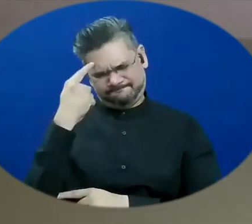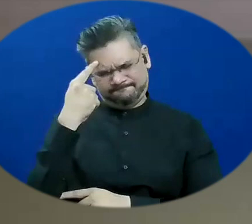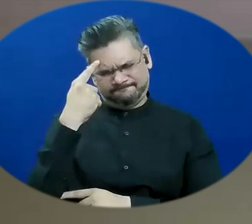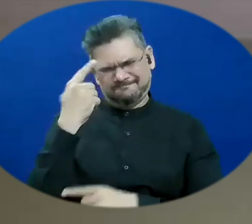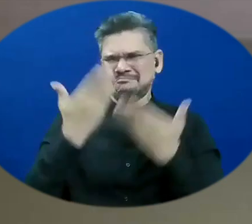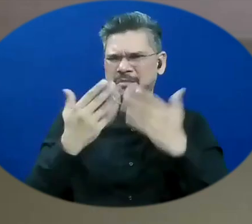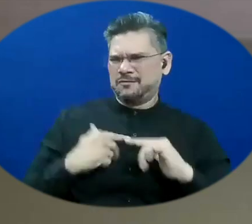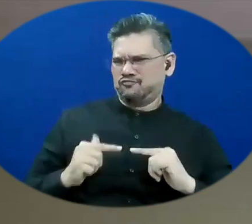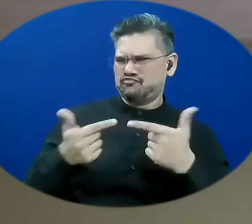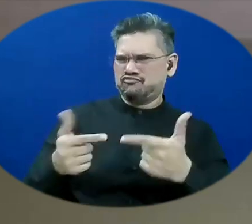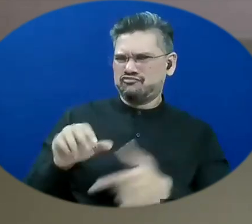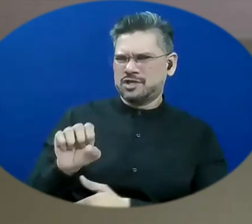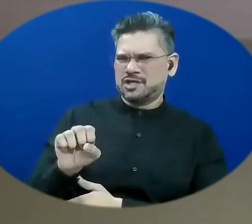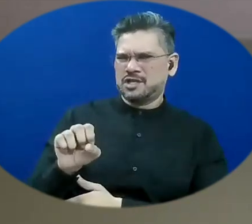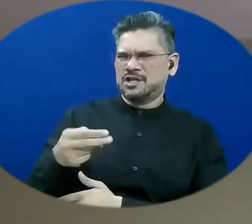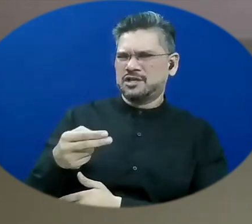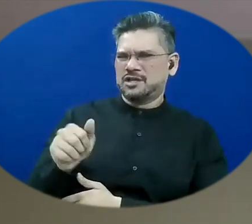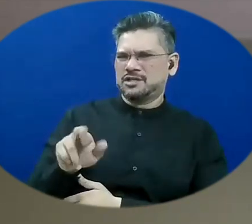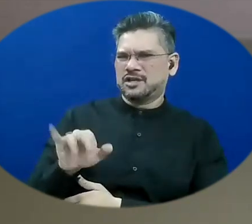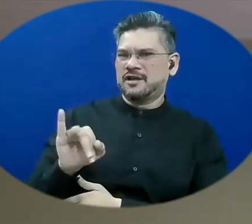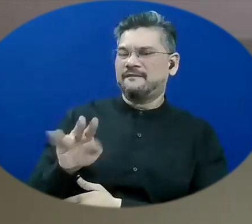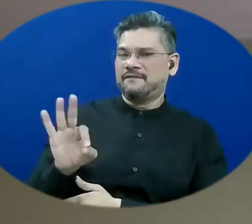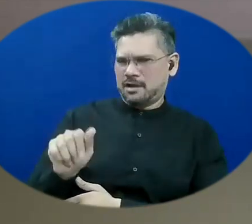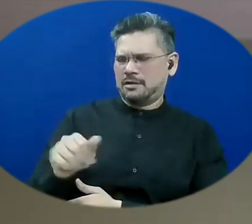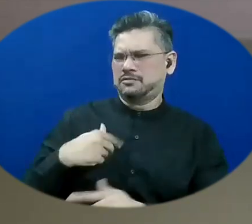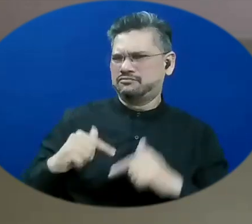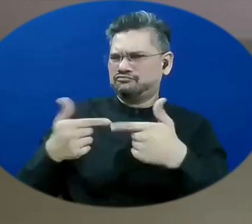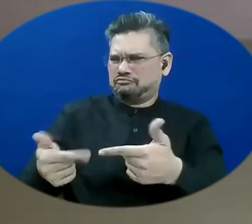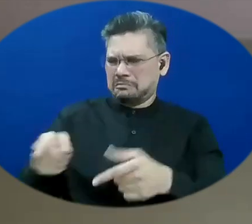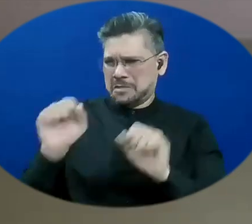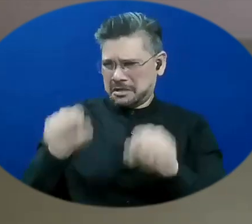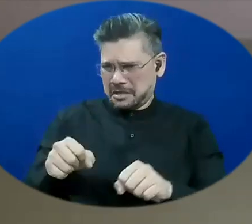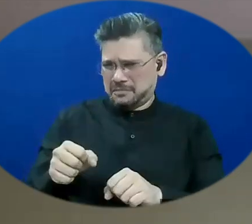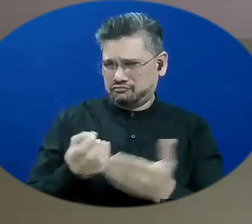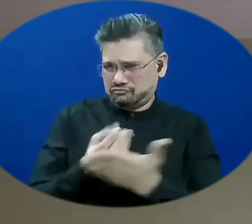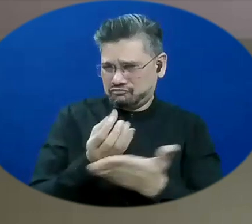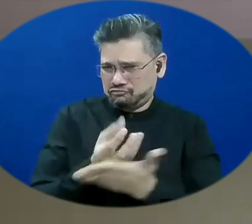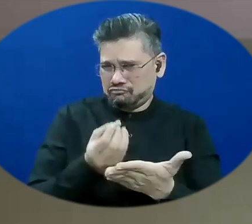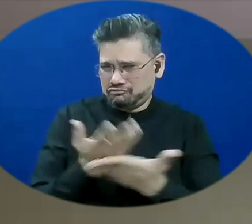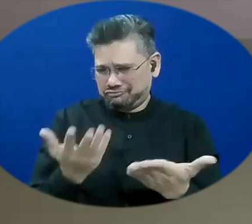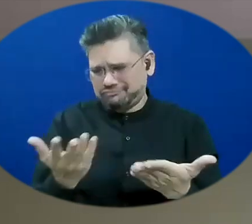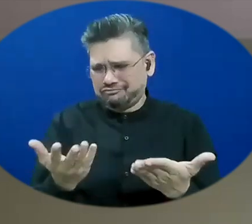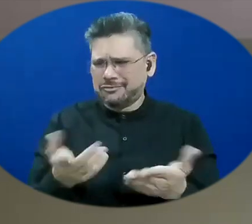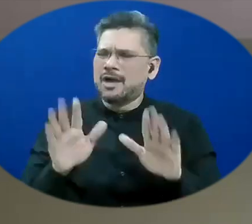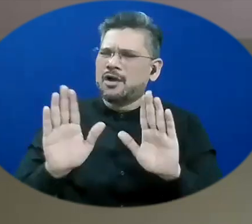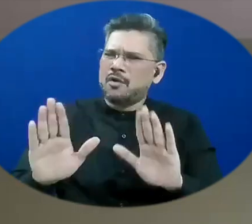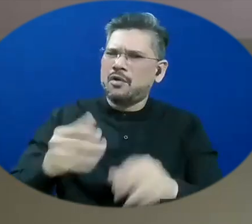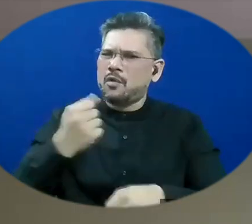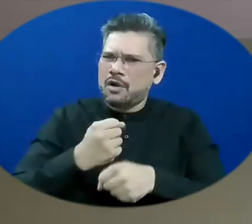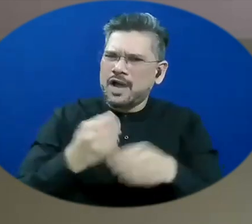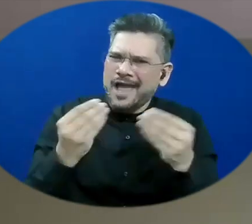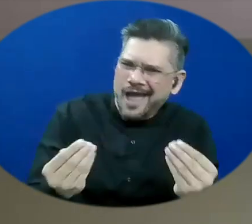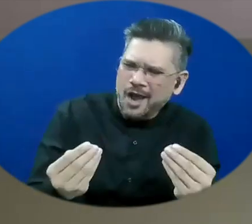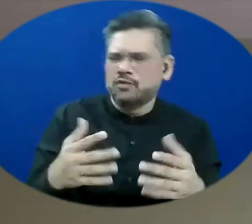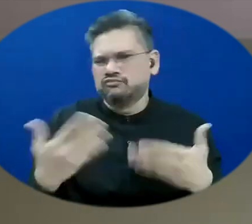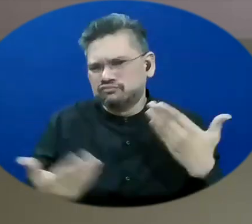with regard to this. Sharifa, I thought you'd start us off with the model that we're going to be using, which is stating your name, your role as a care partner, and then